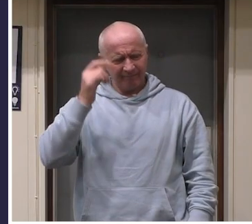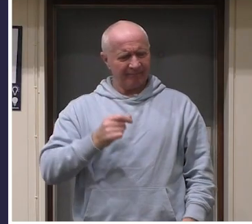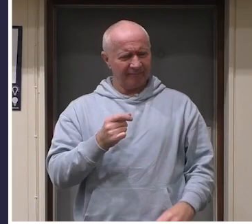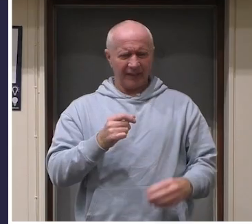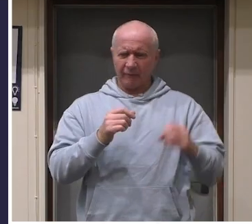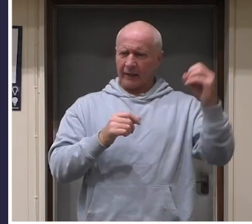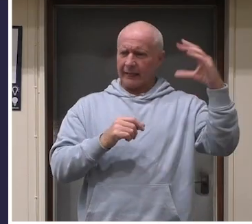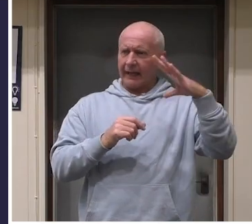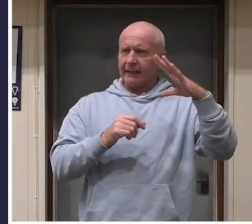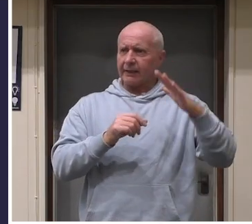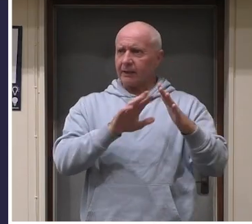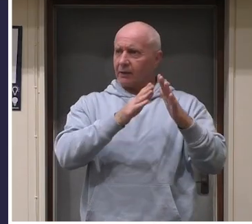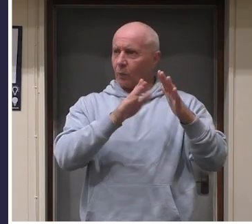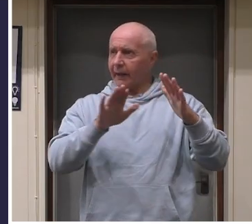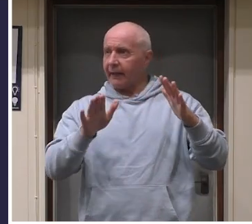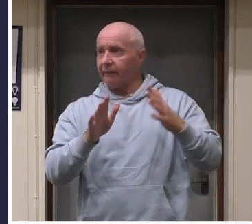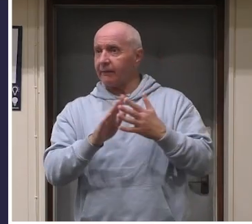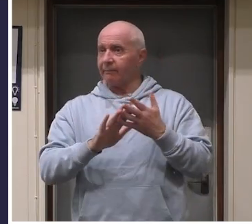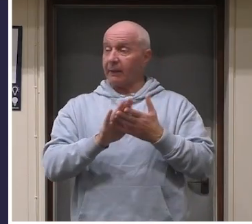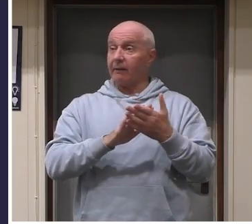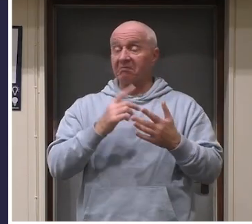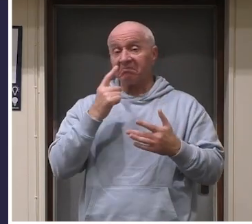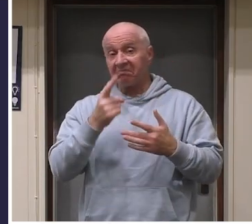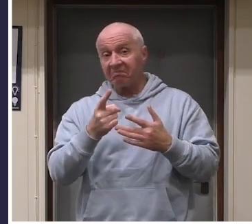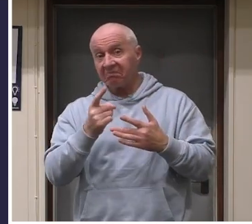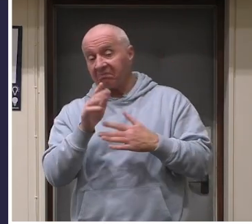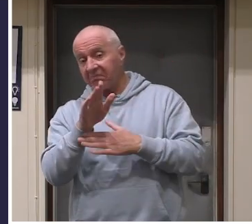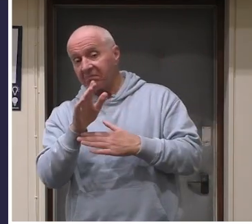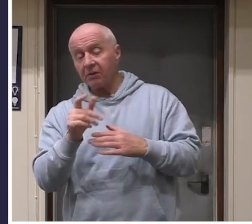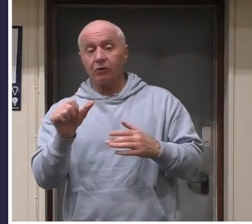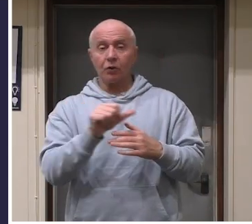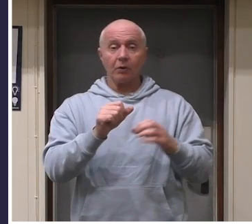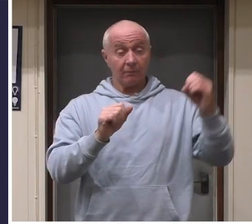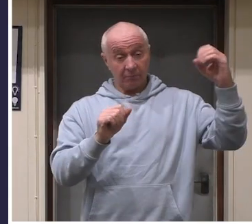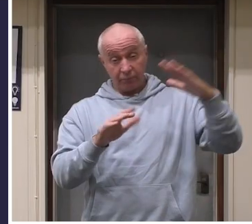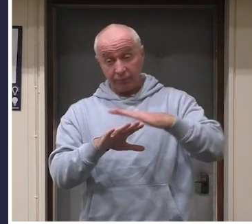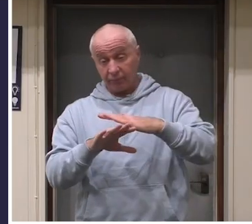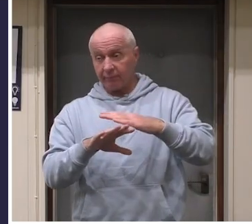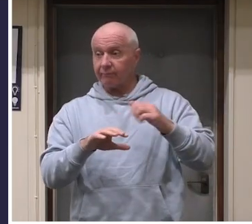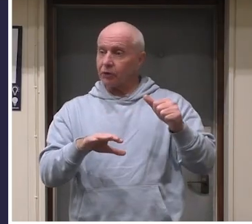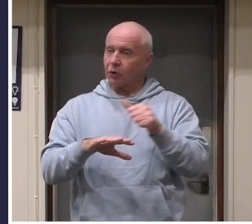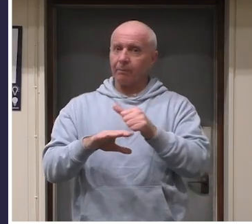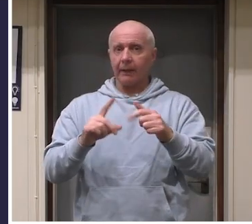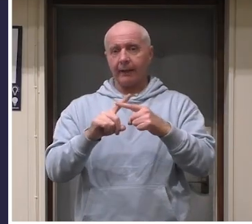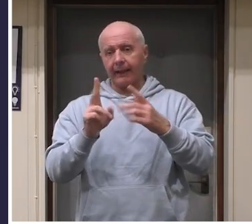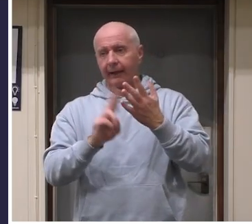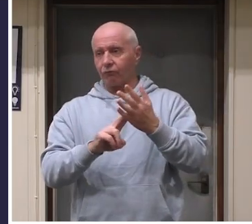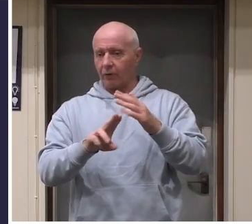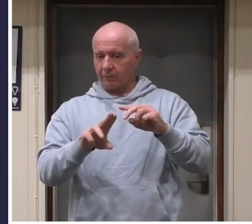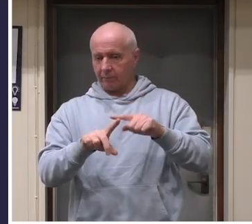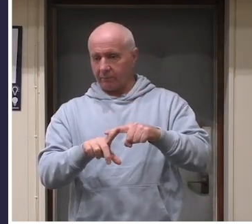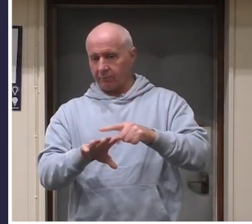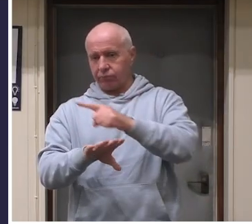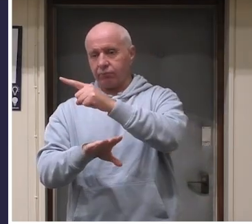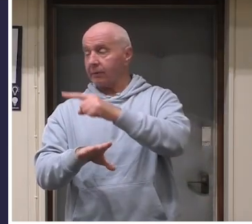theory predicts that if you send enough intensity of light at any wavelength, there should be some electrons being ejected. But then